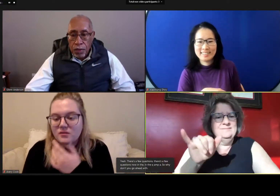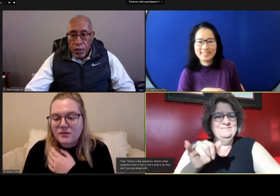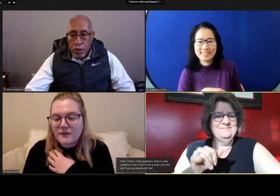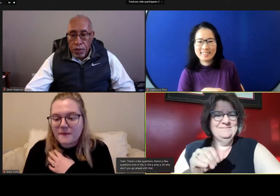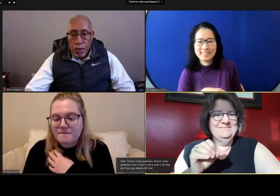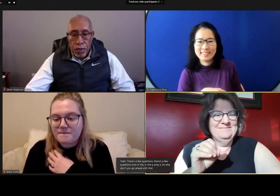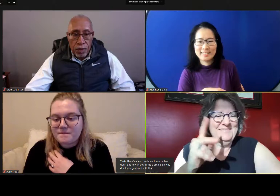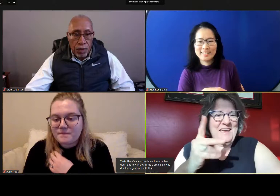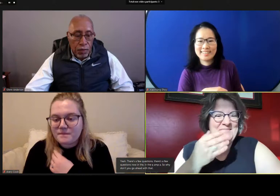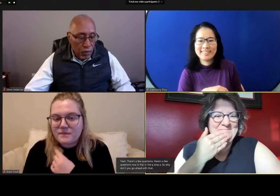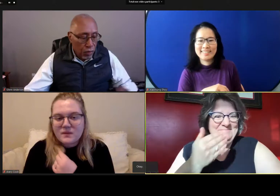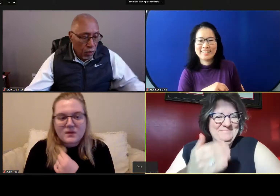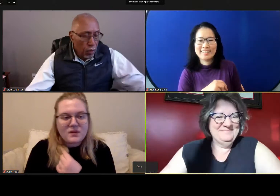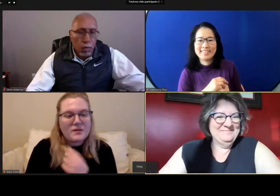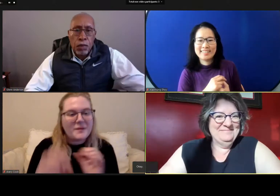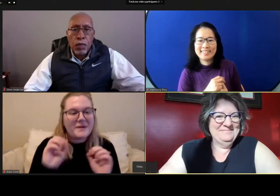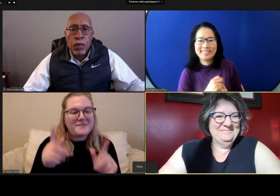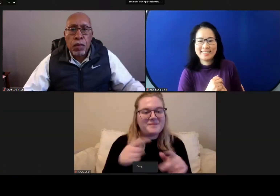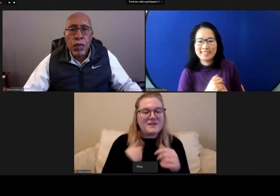that? Okay.